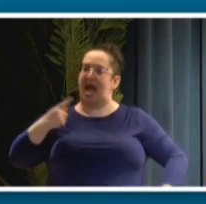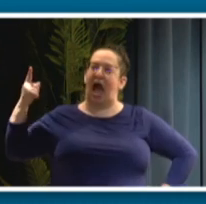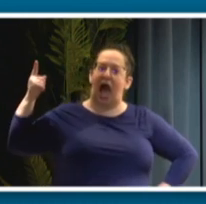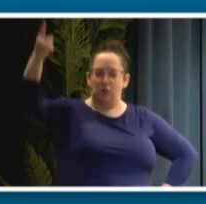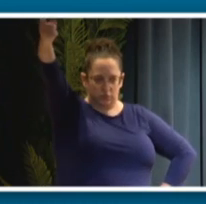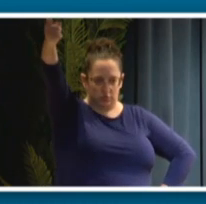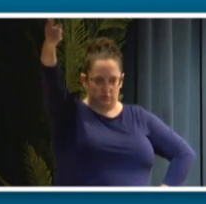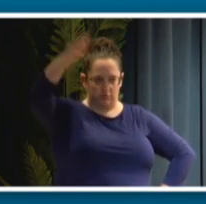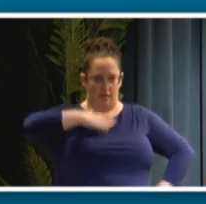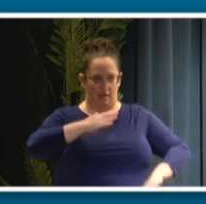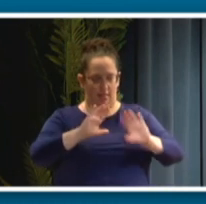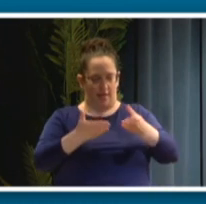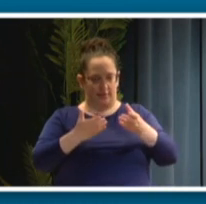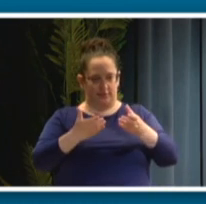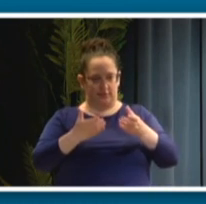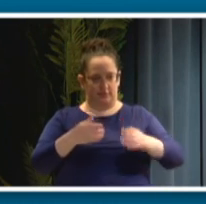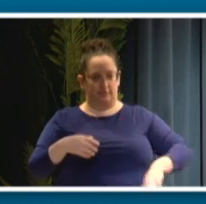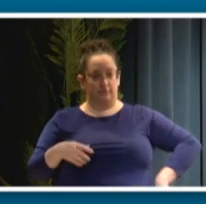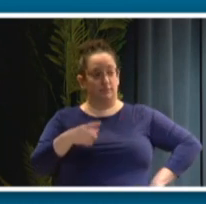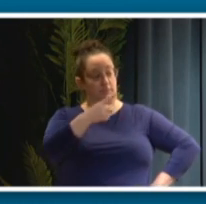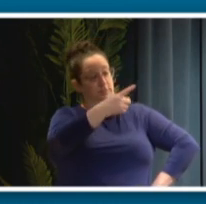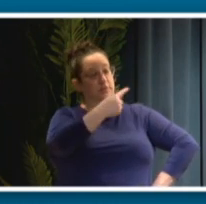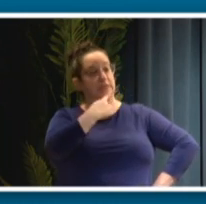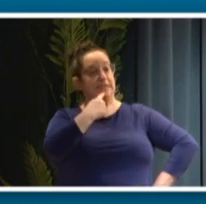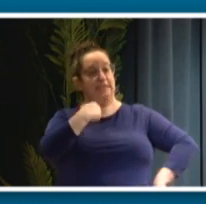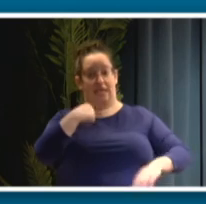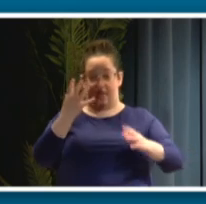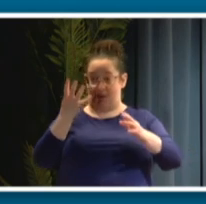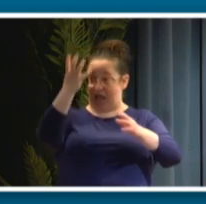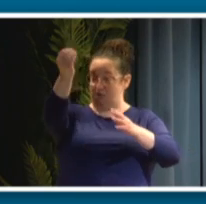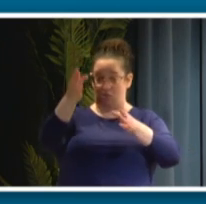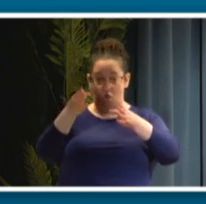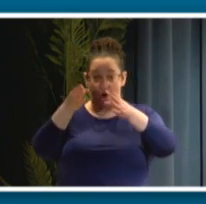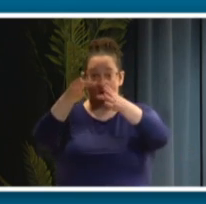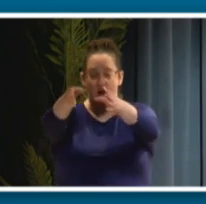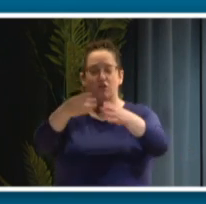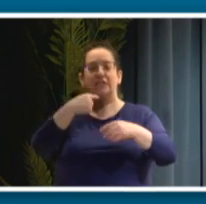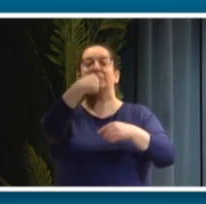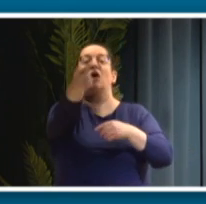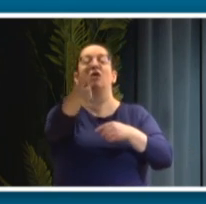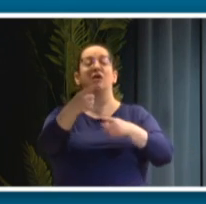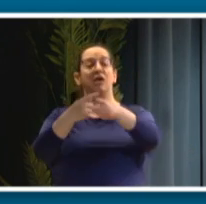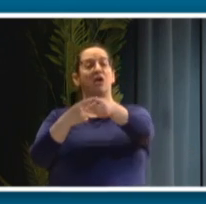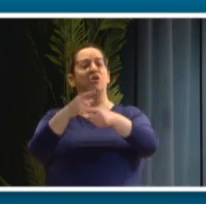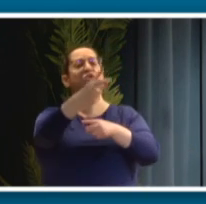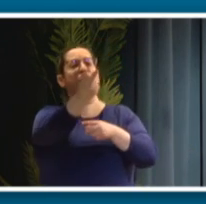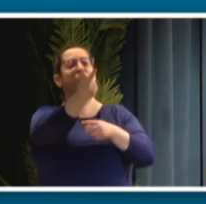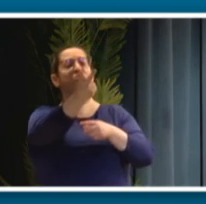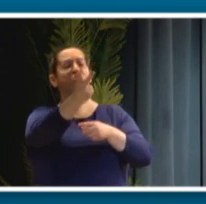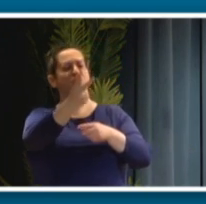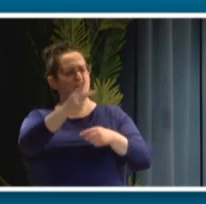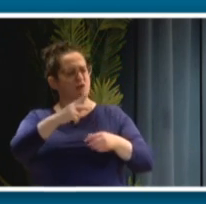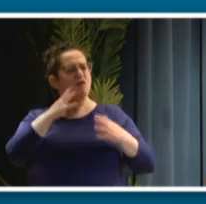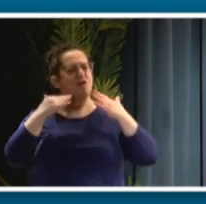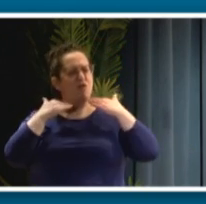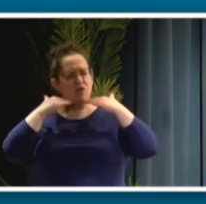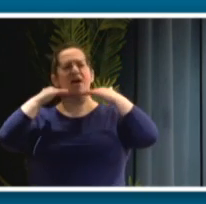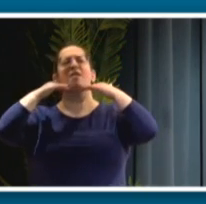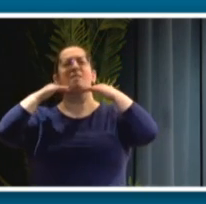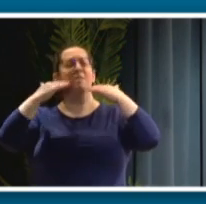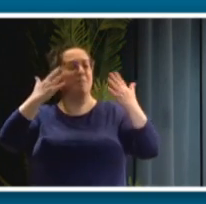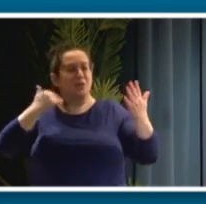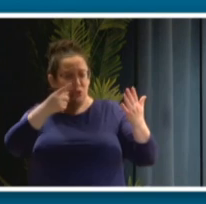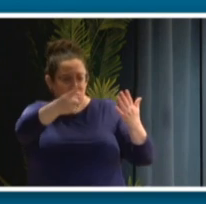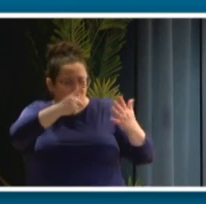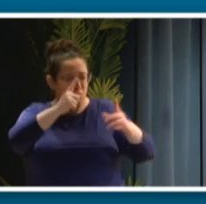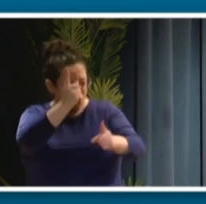to them, but hold your heads up, because you did the right thing. But sometimes doing the right thing has consequences. And the rest of us had to kind of sit with